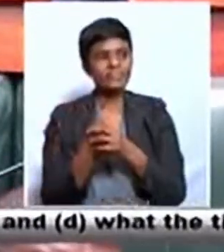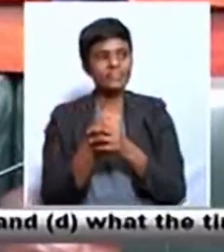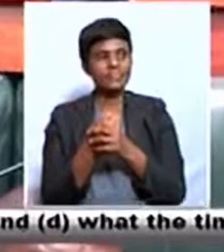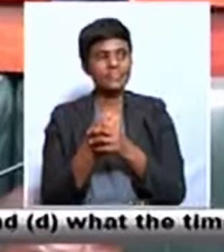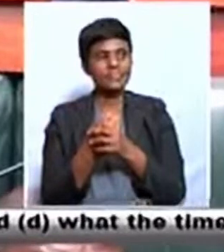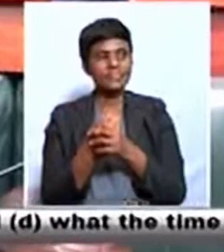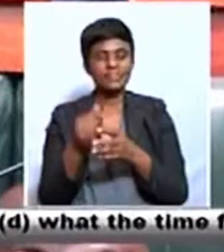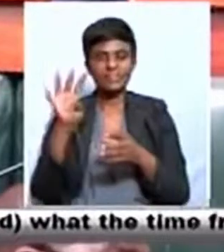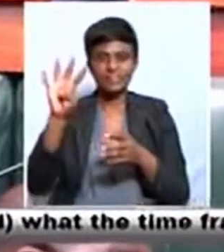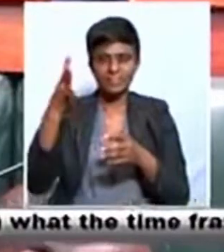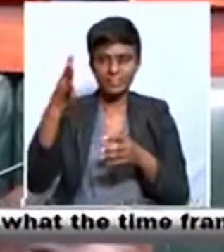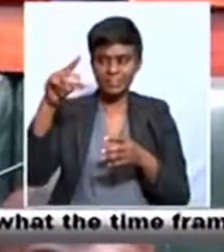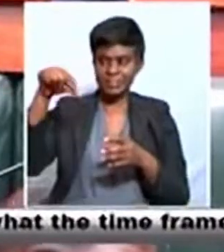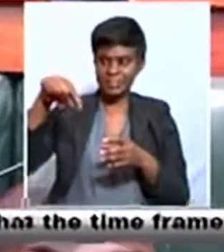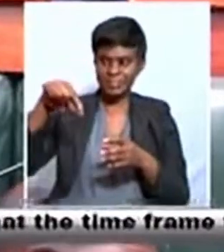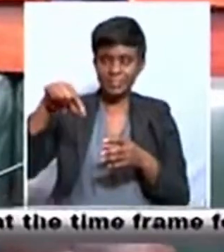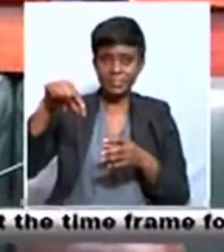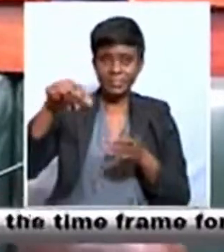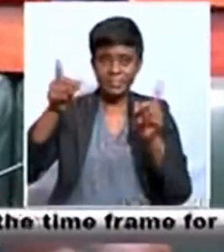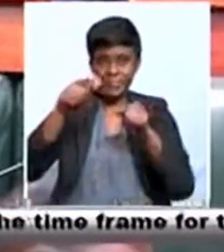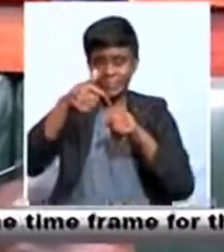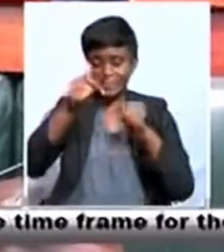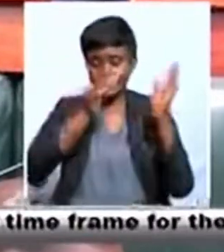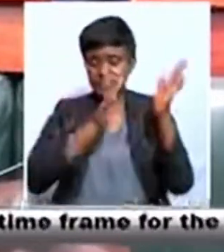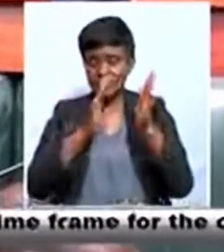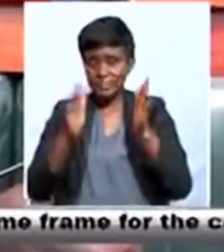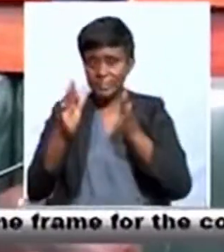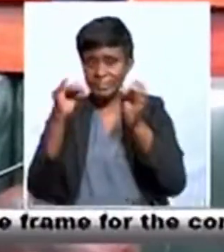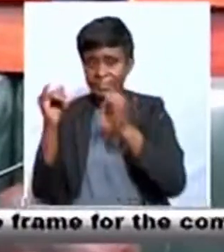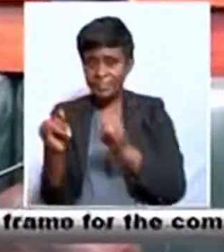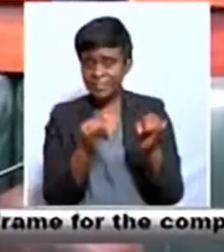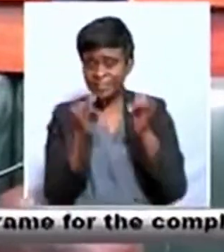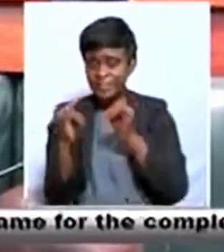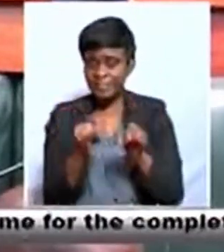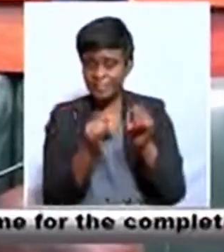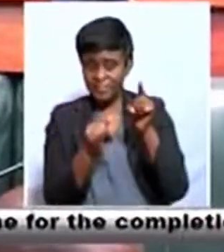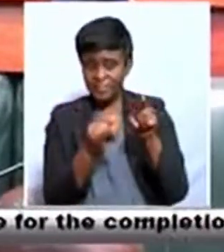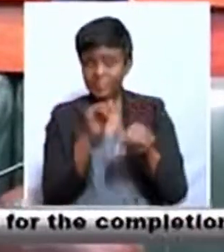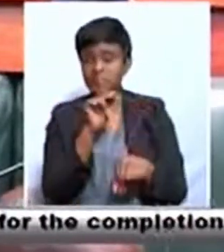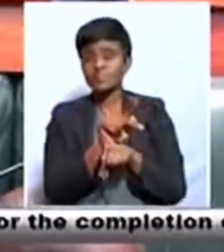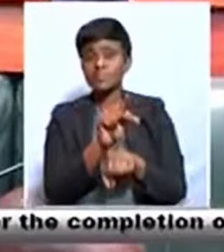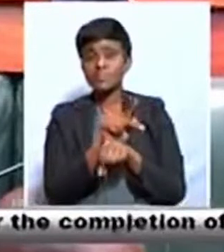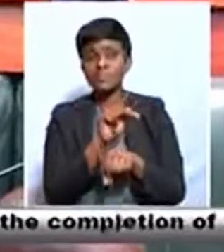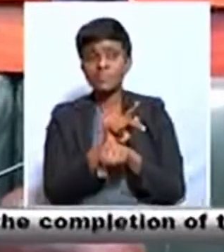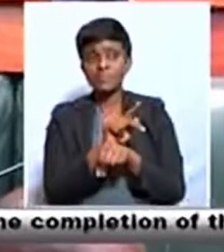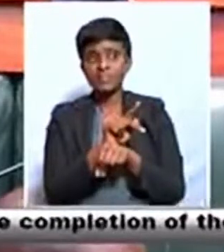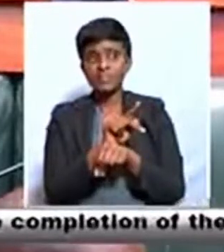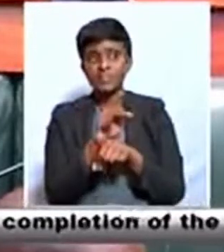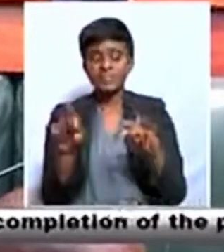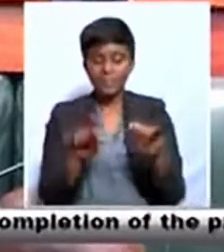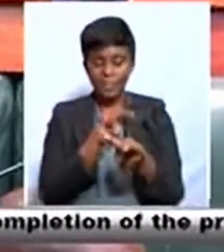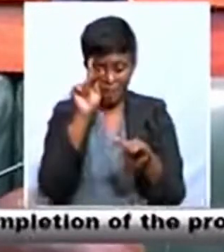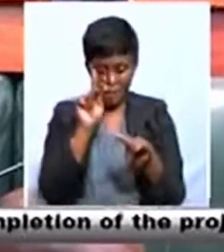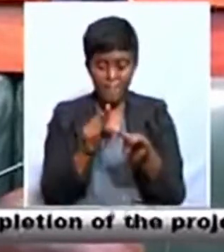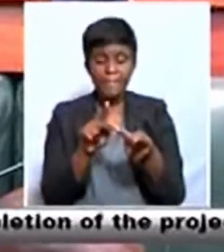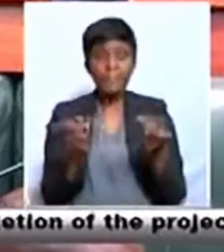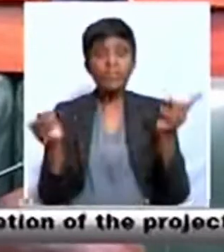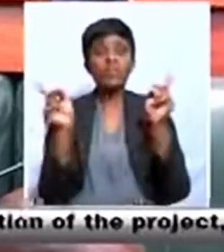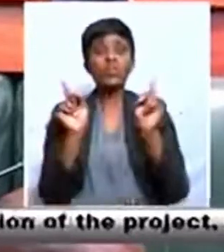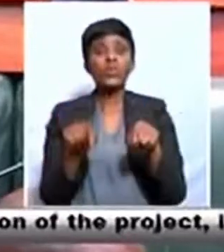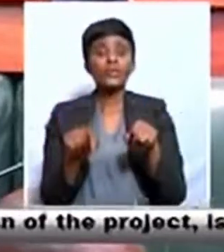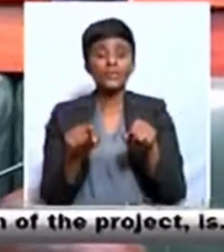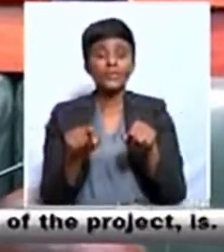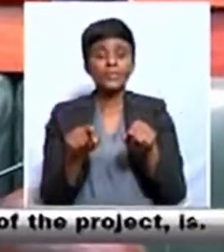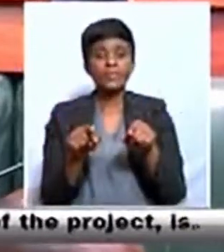Fourth quarter, that's when you intend to implement the project. Exactly when?